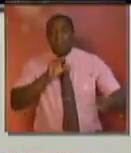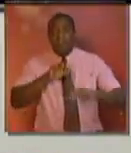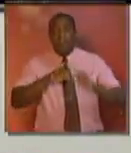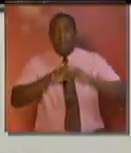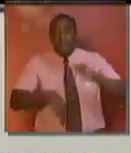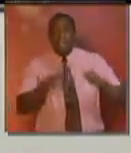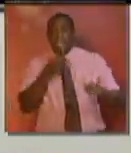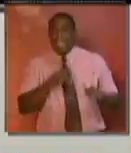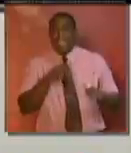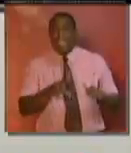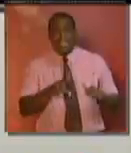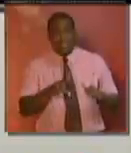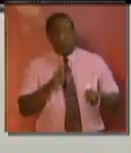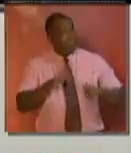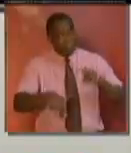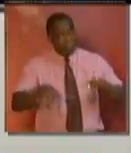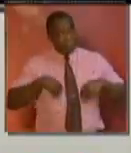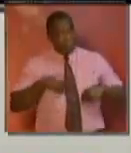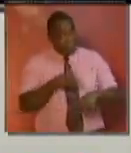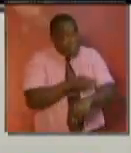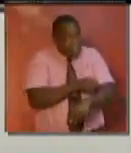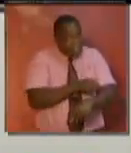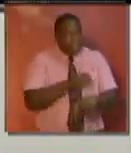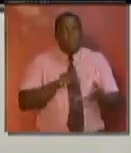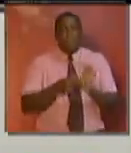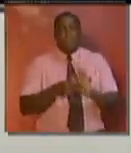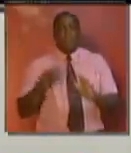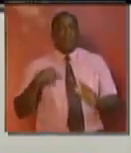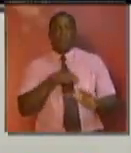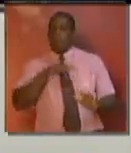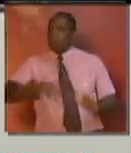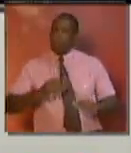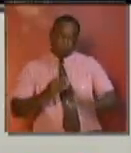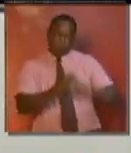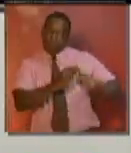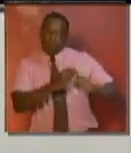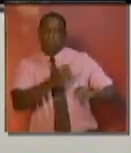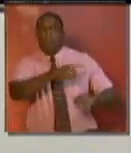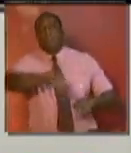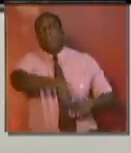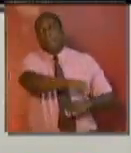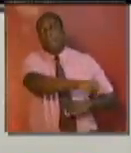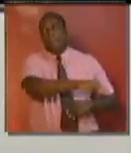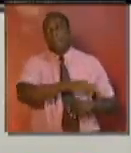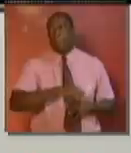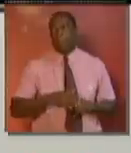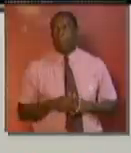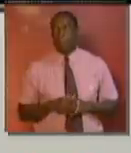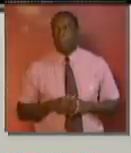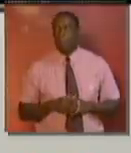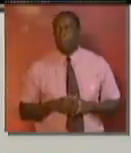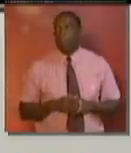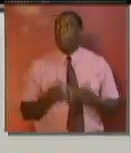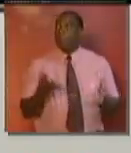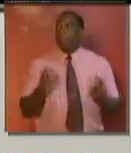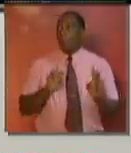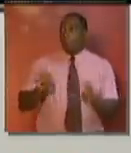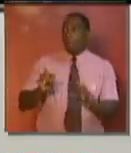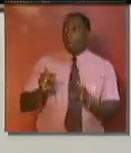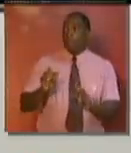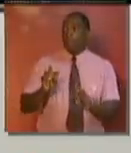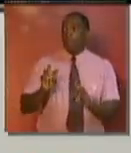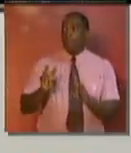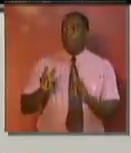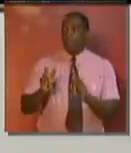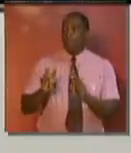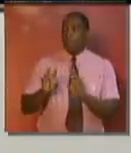Everyone, please remember to do your part. As we close, we go to a video from the World Health Organization. Please be